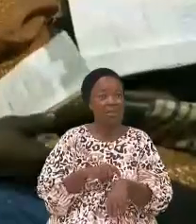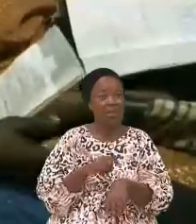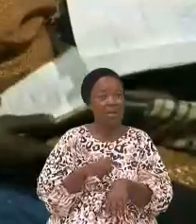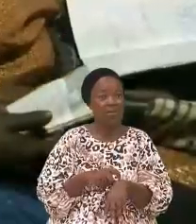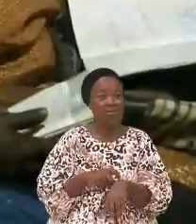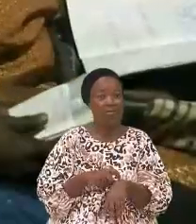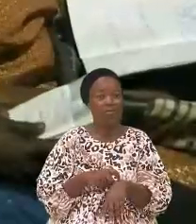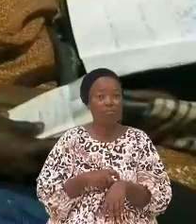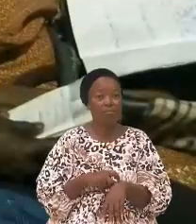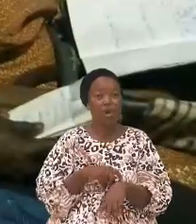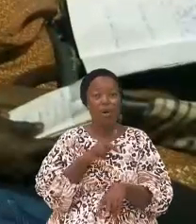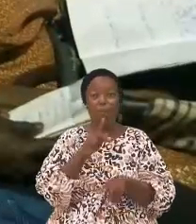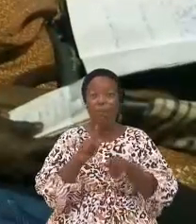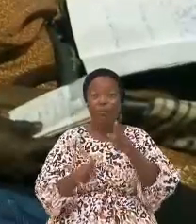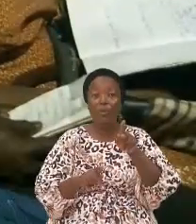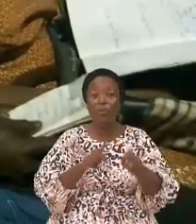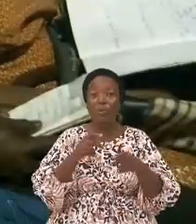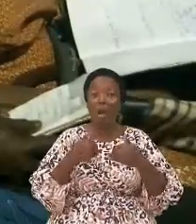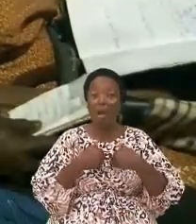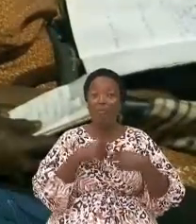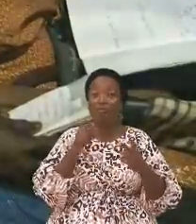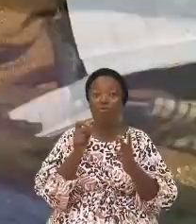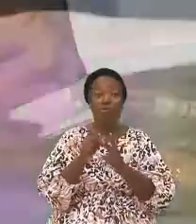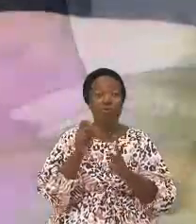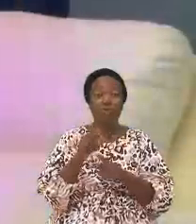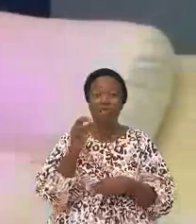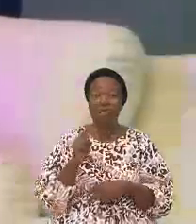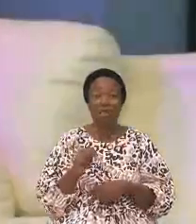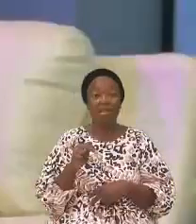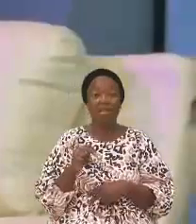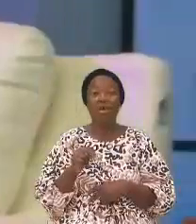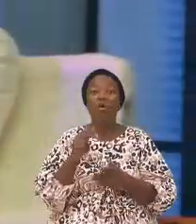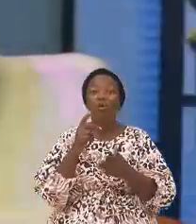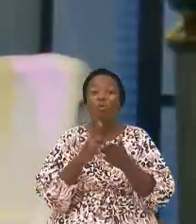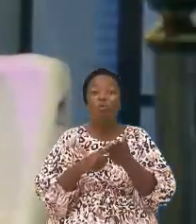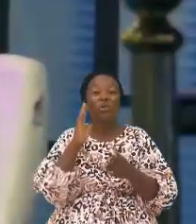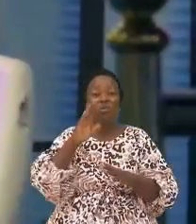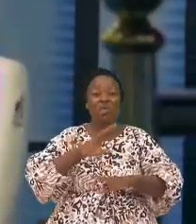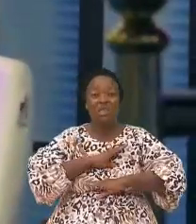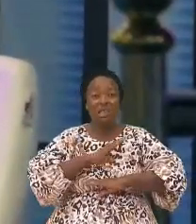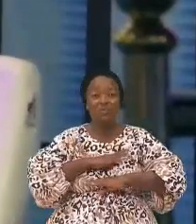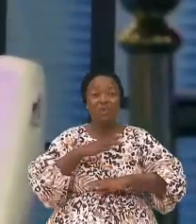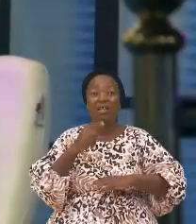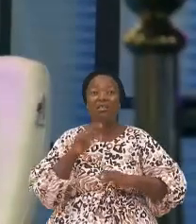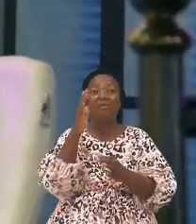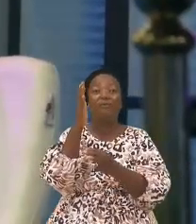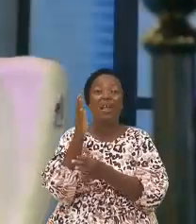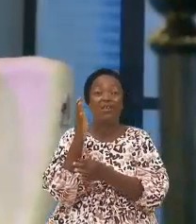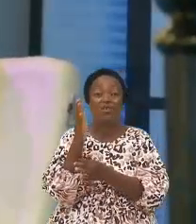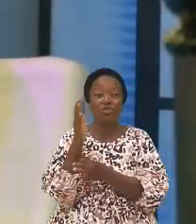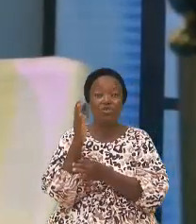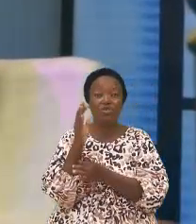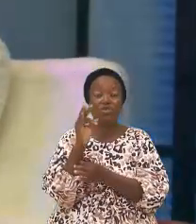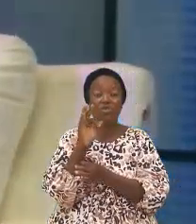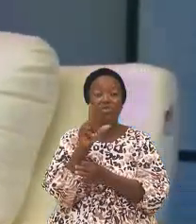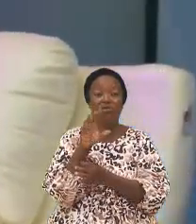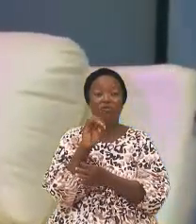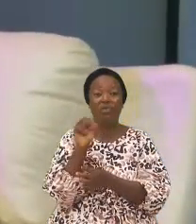name. From that time, people have chosen what